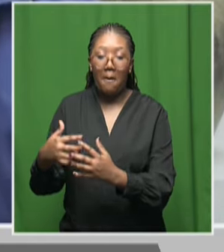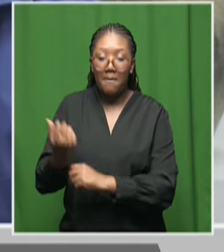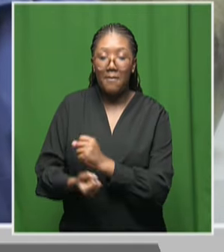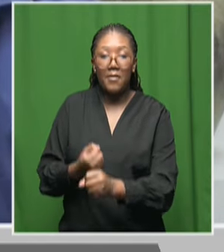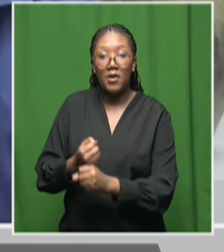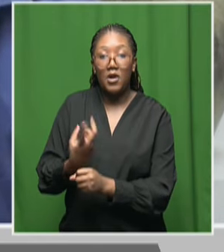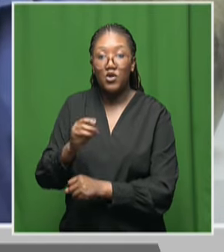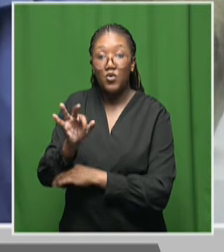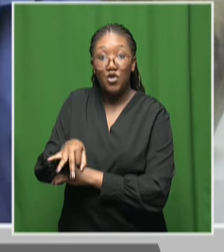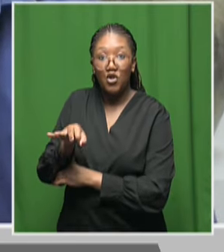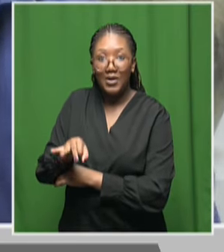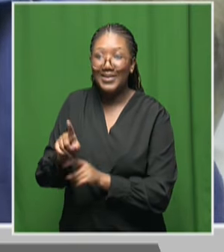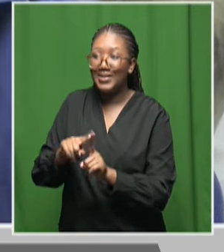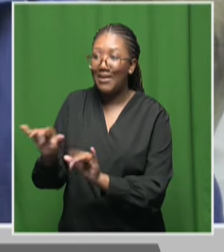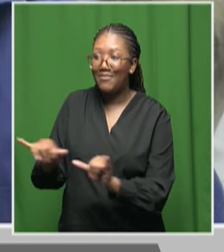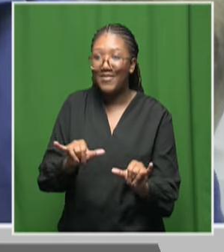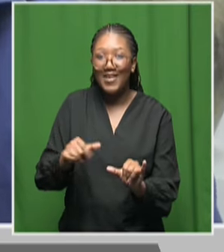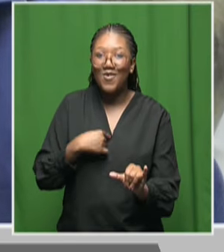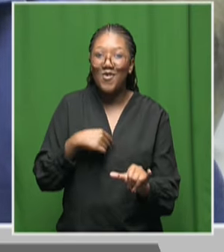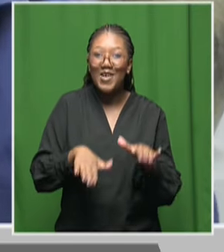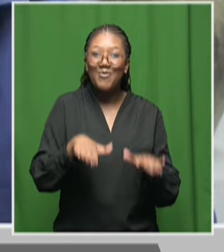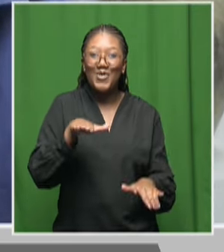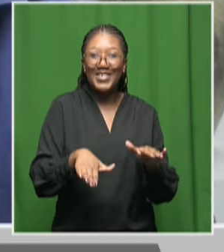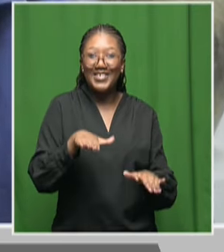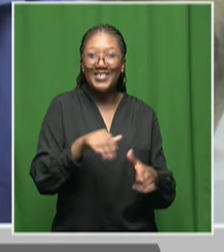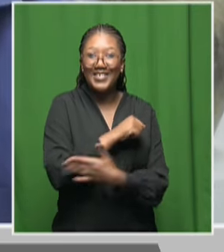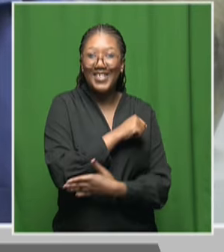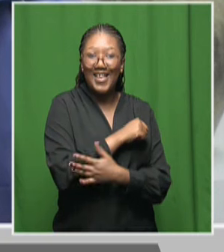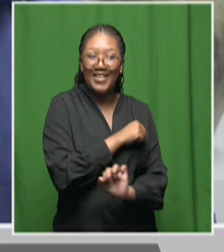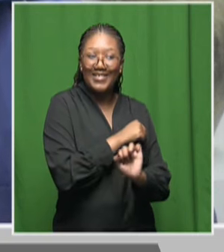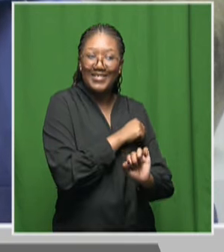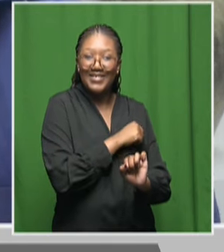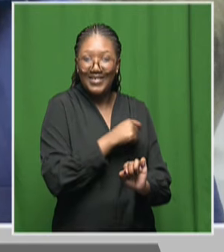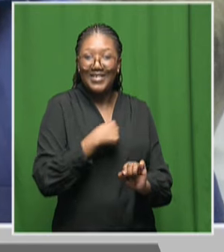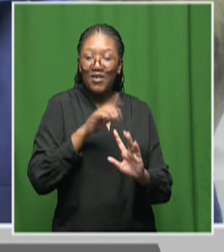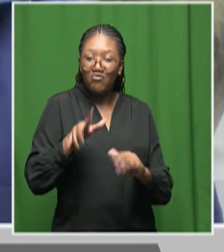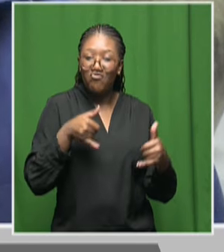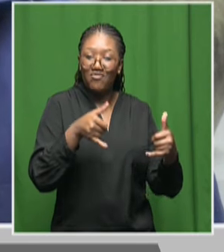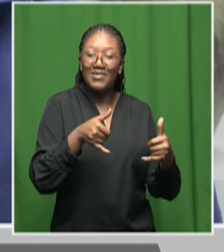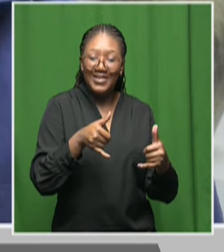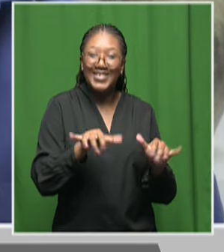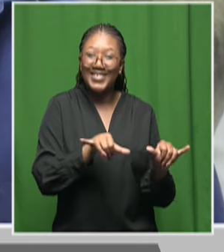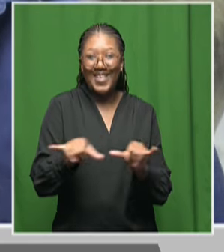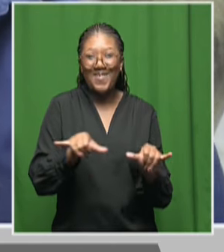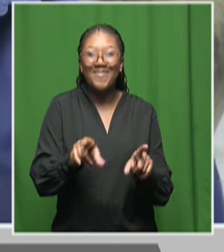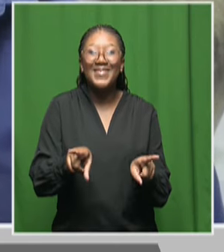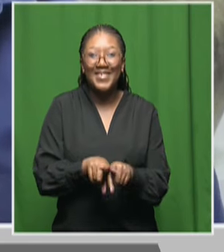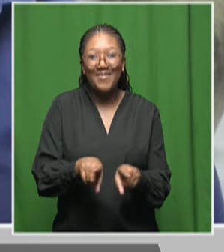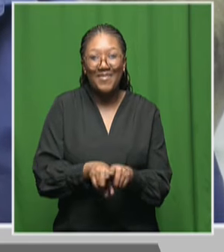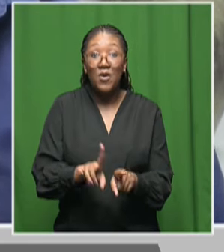the British version, the very popular British Portrait Award. So in the beginning,